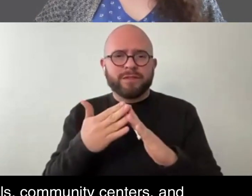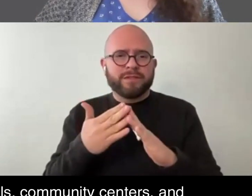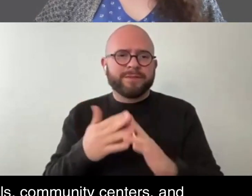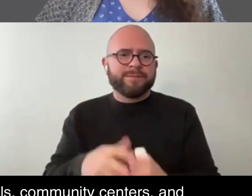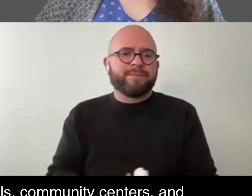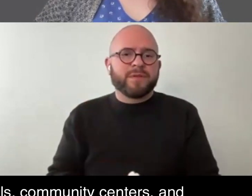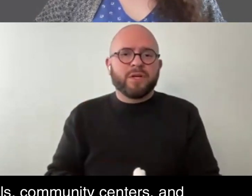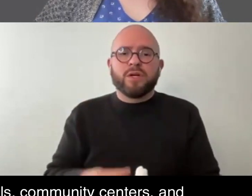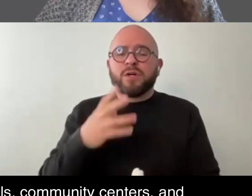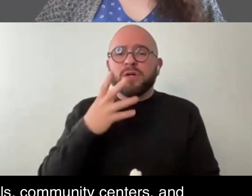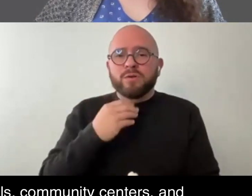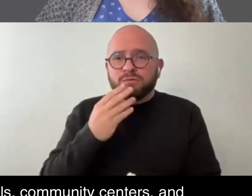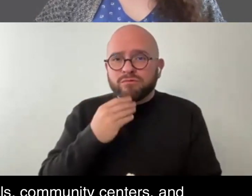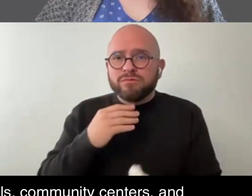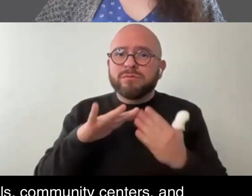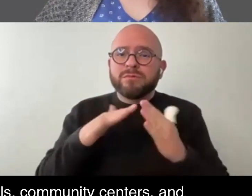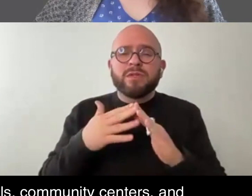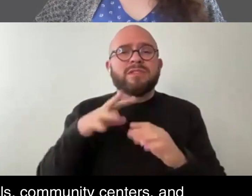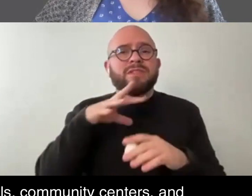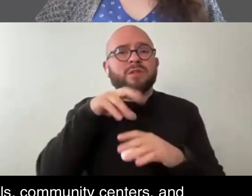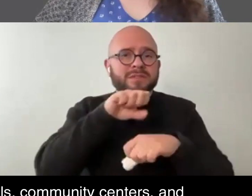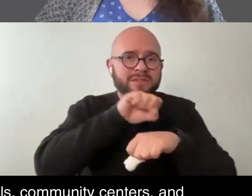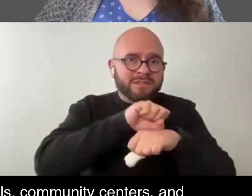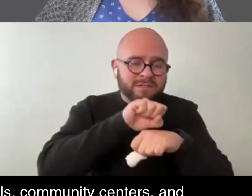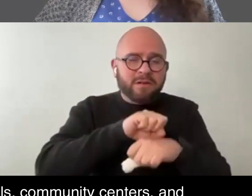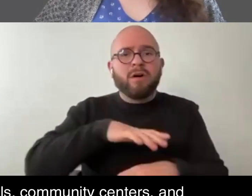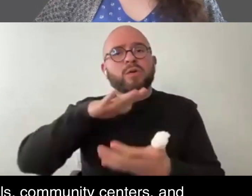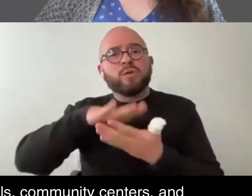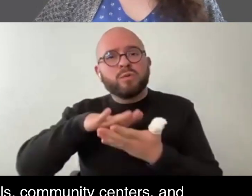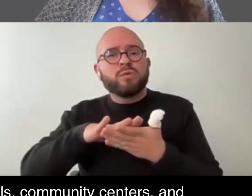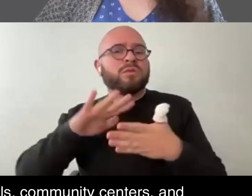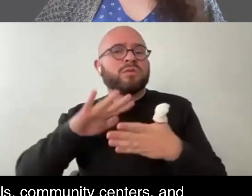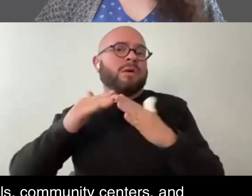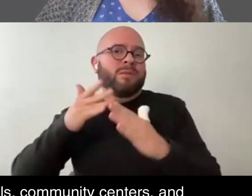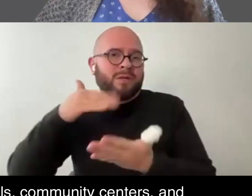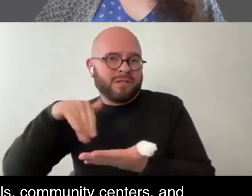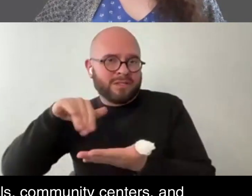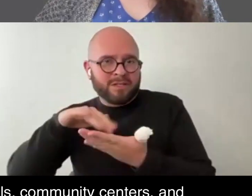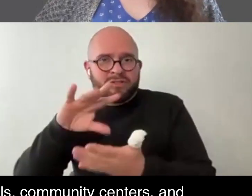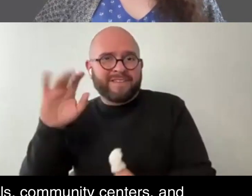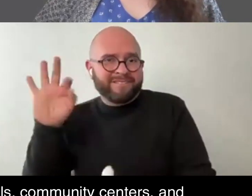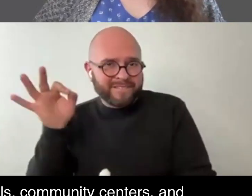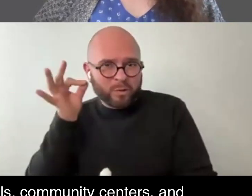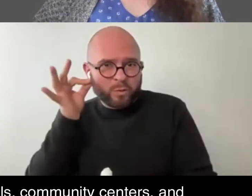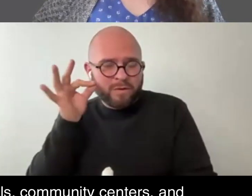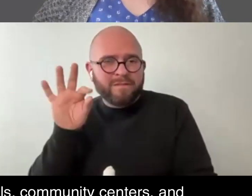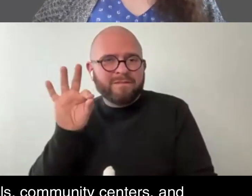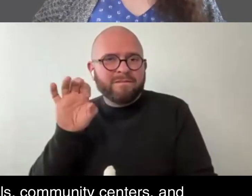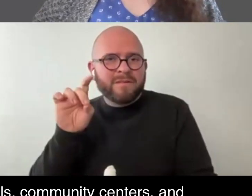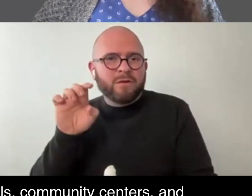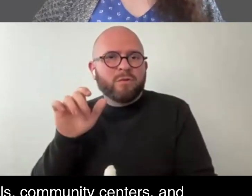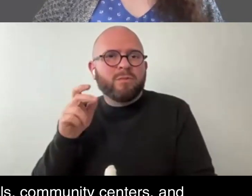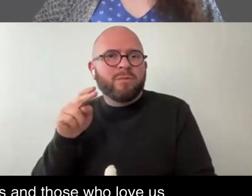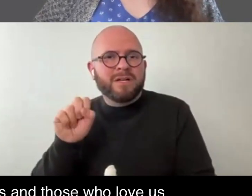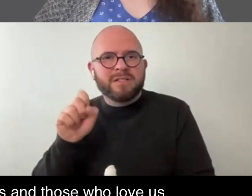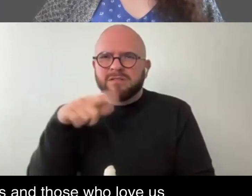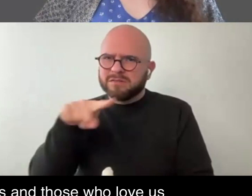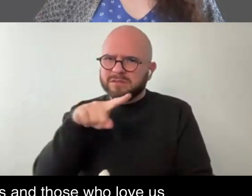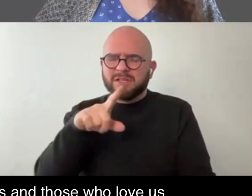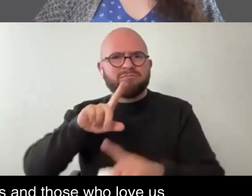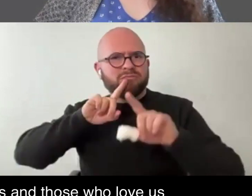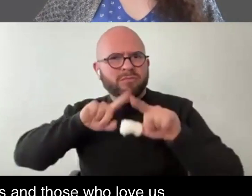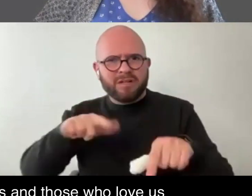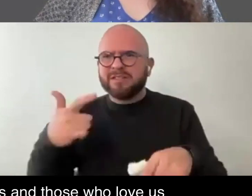communities, including synagogues, schools, community centers, and federations, have responded to the call to create a